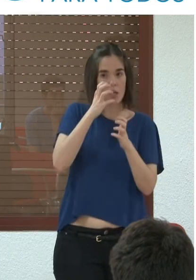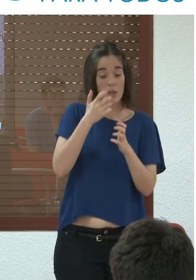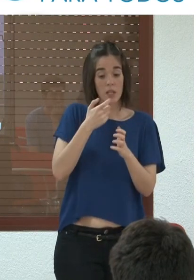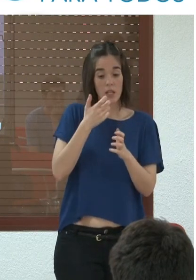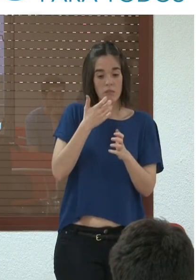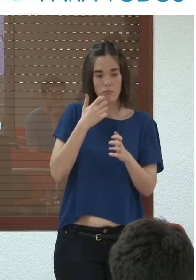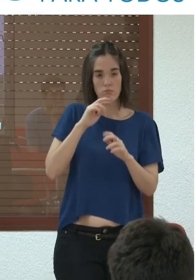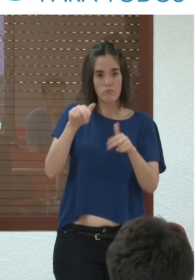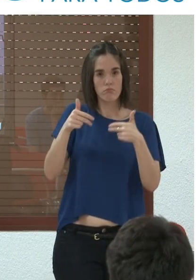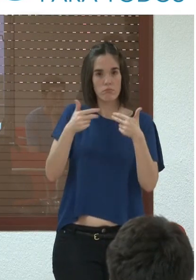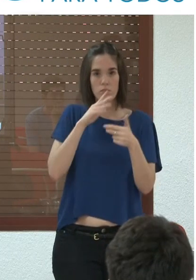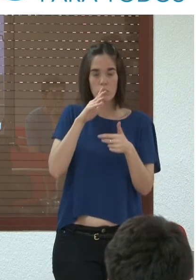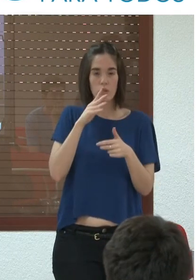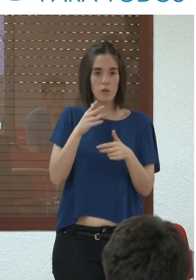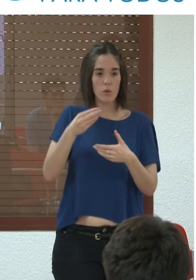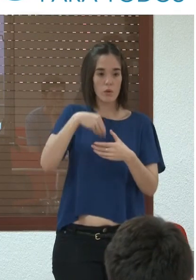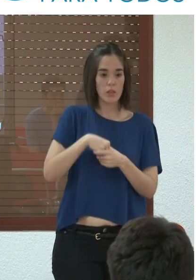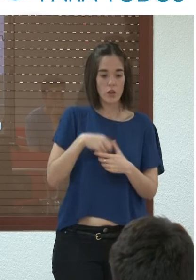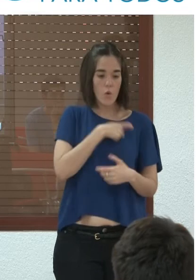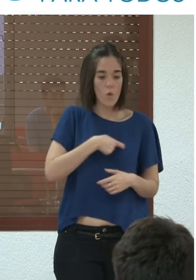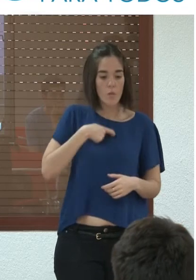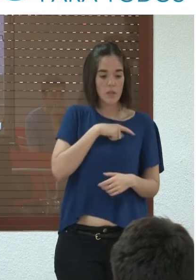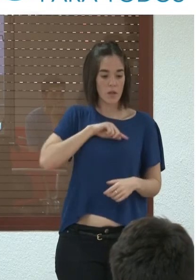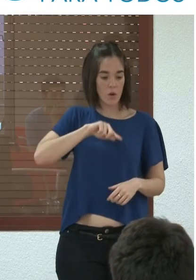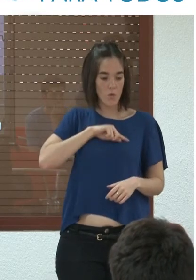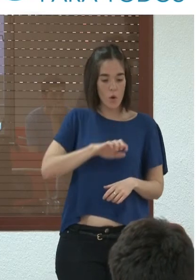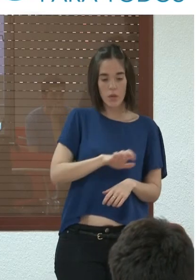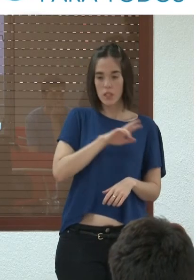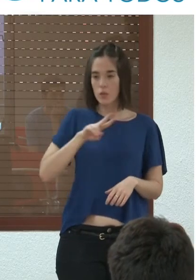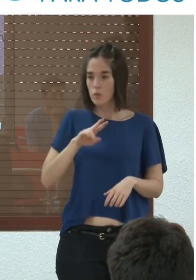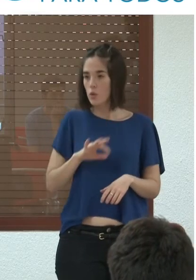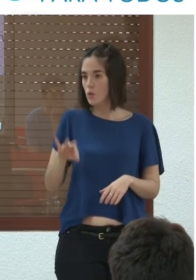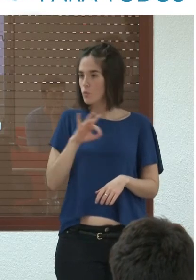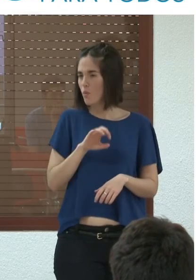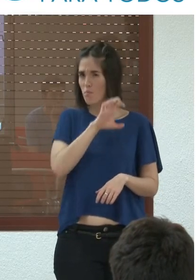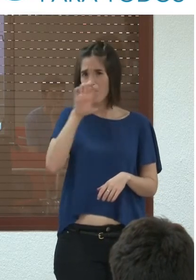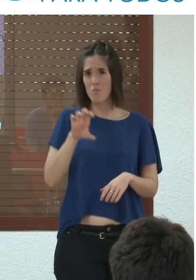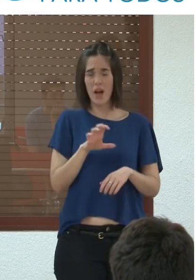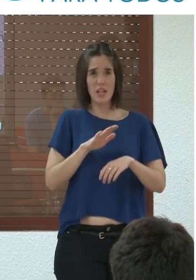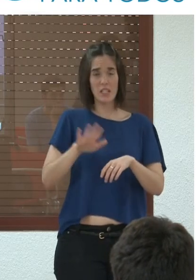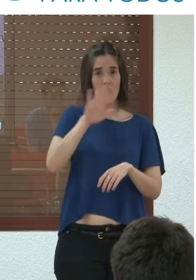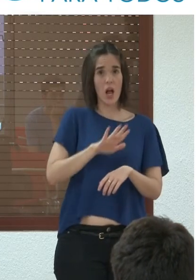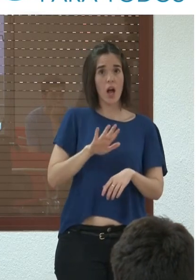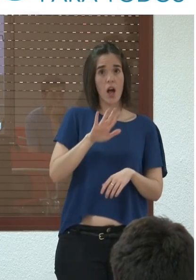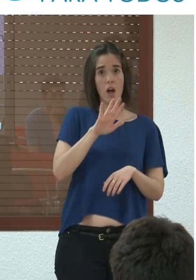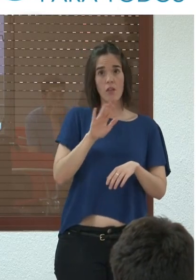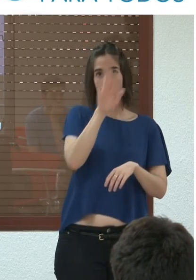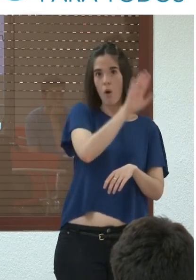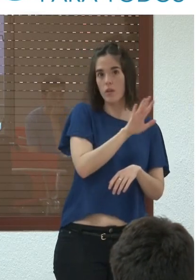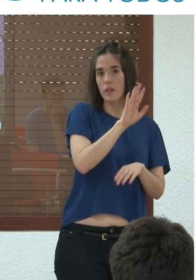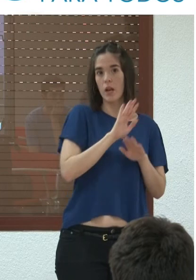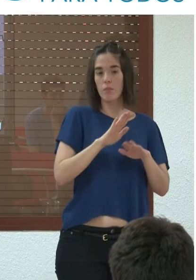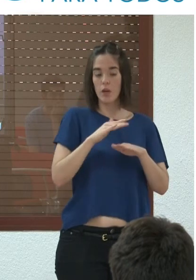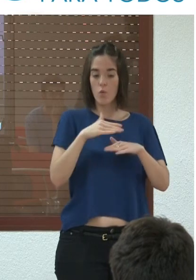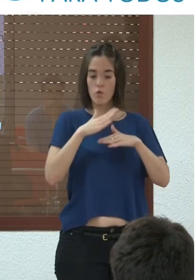animal, etc. They're always authorized by the ethic committees in Europe, in the United States, and anywhere in